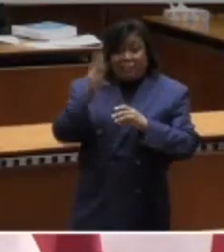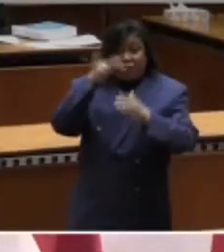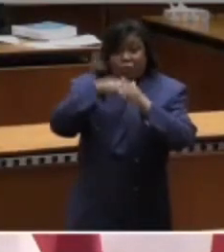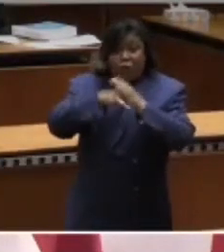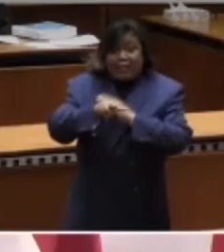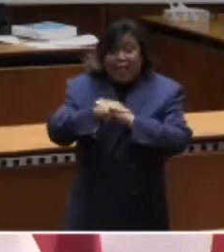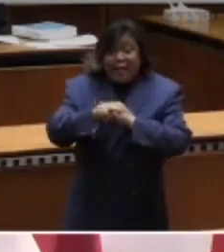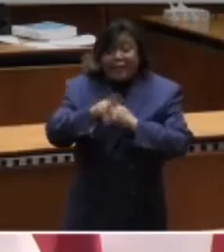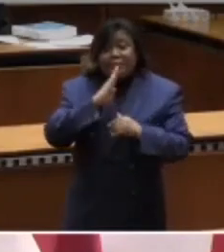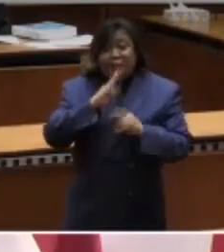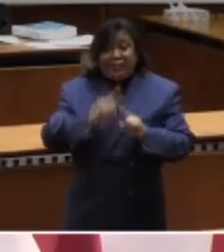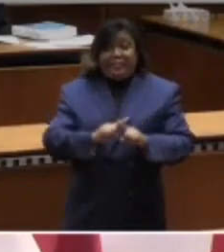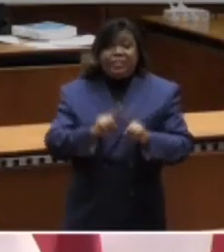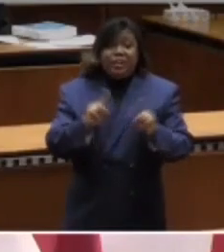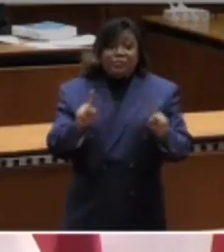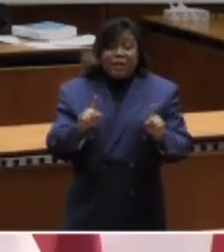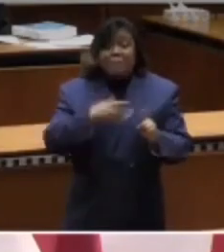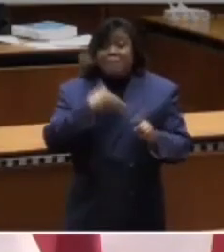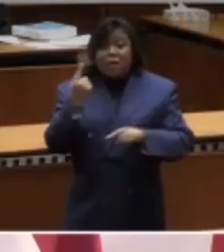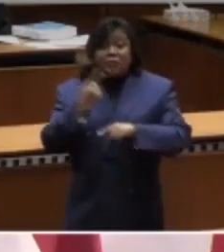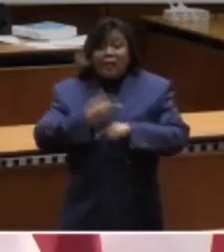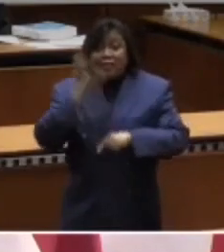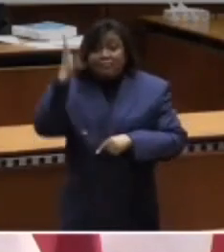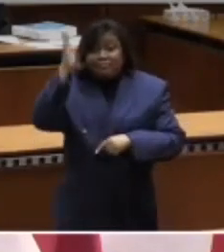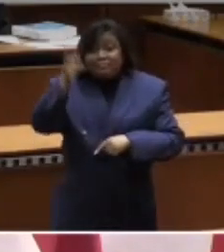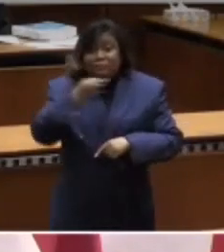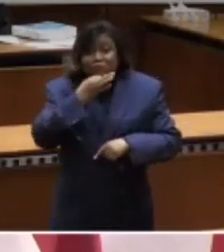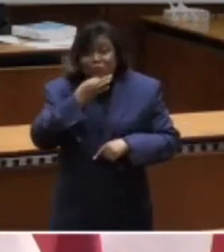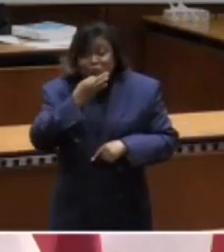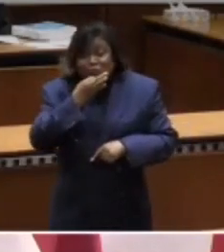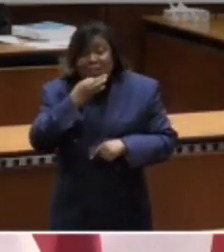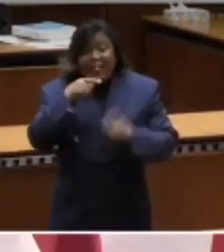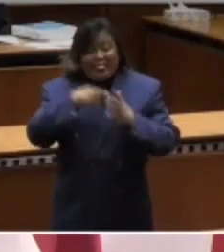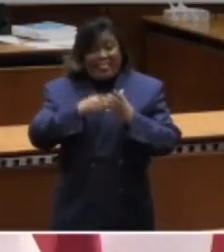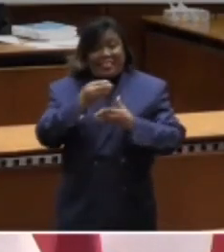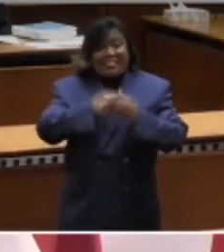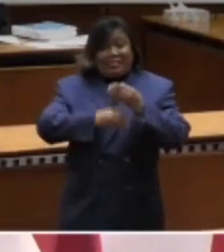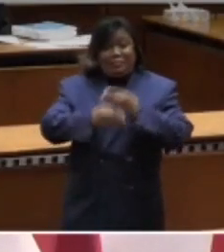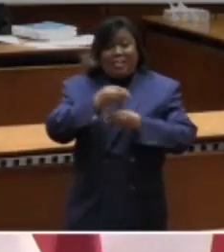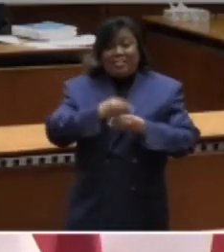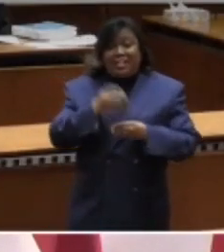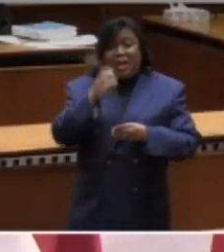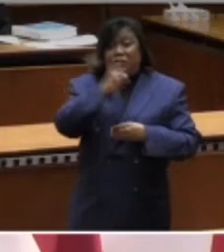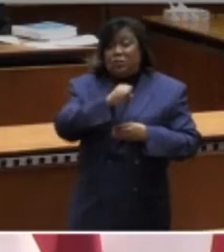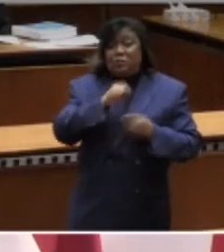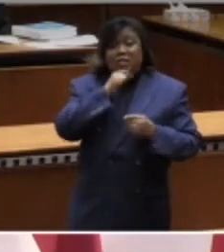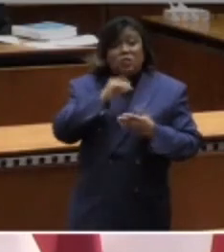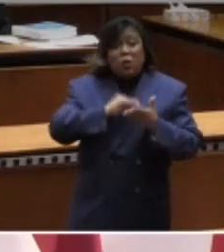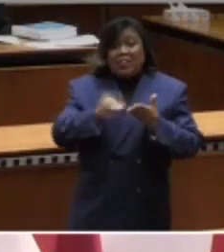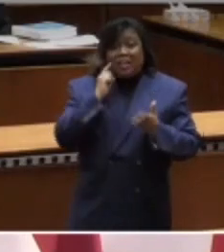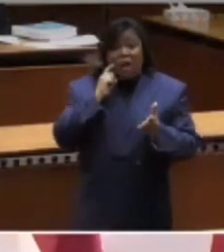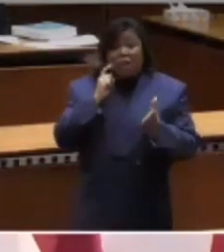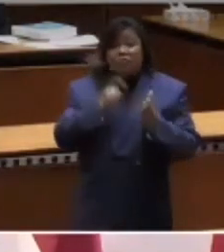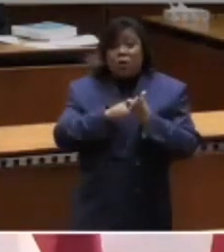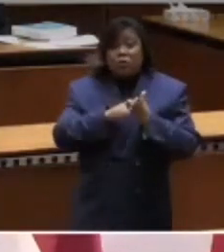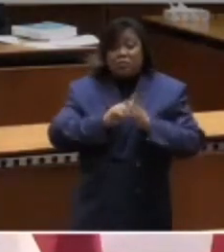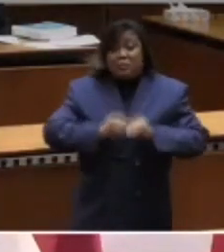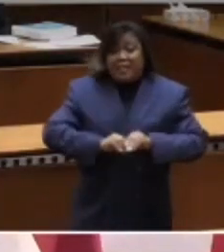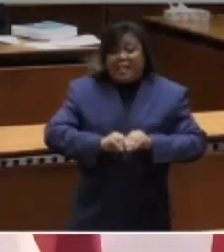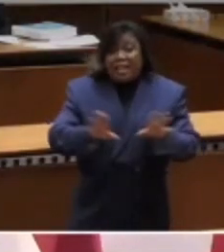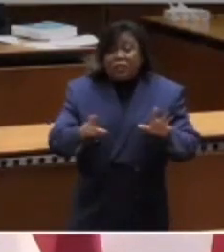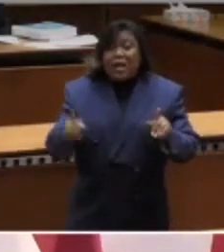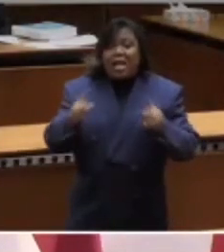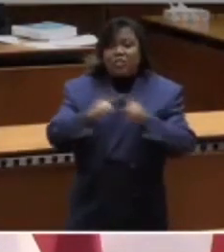forecast different, better days ahead, this budget assumes that no layoff notices will be